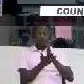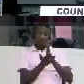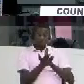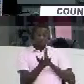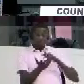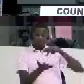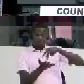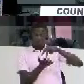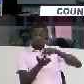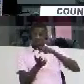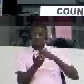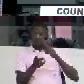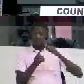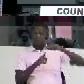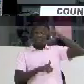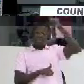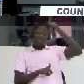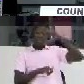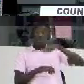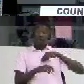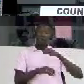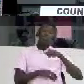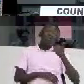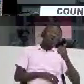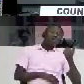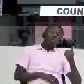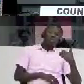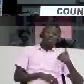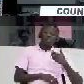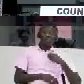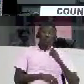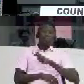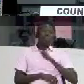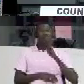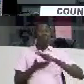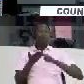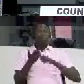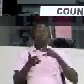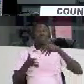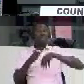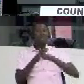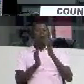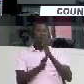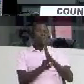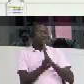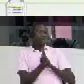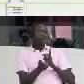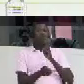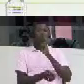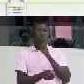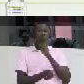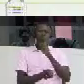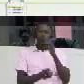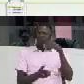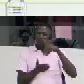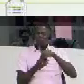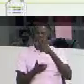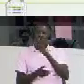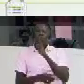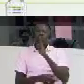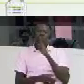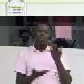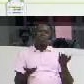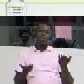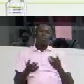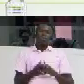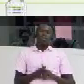any other people who would normally not be at the parade. léegi balaa ñoo dem foofu sax di ñu mun a wax ñan